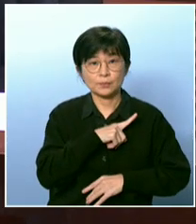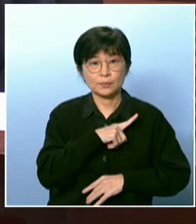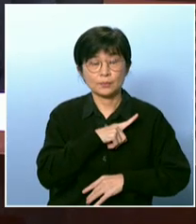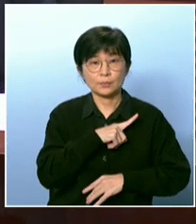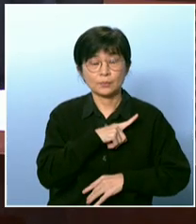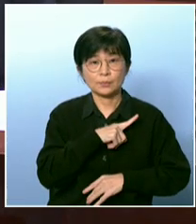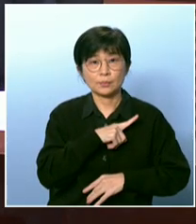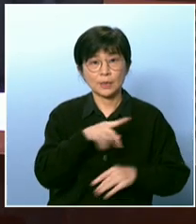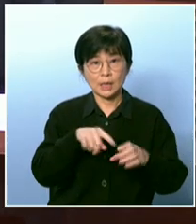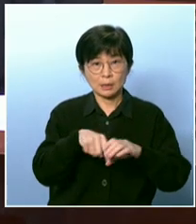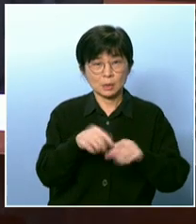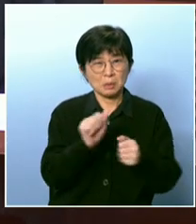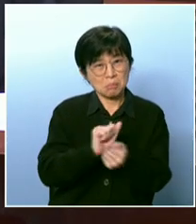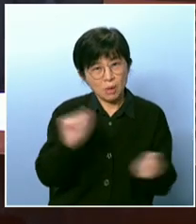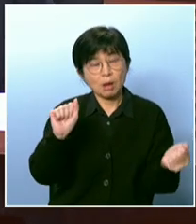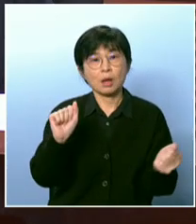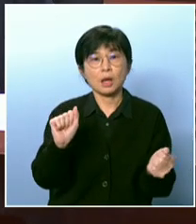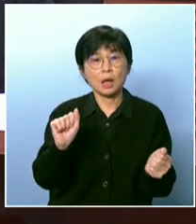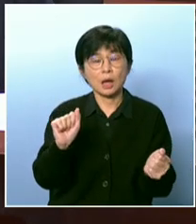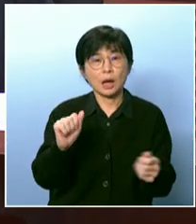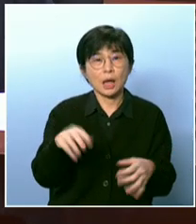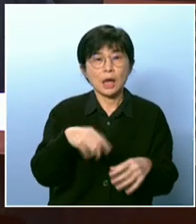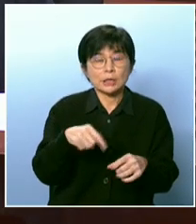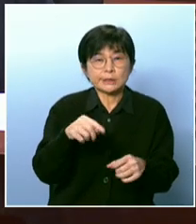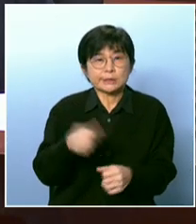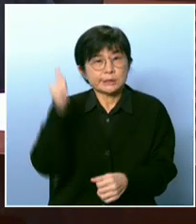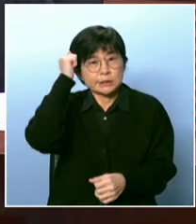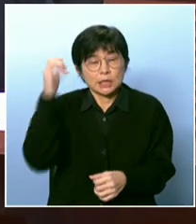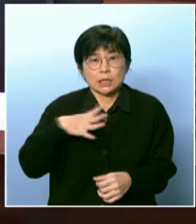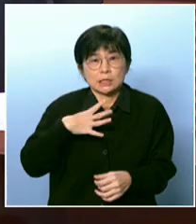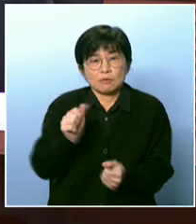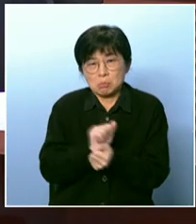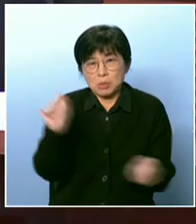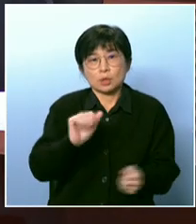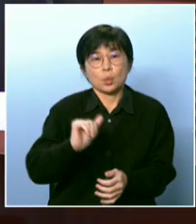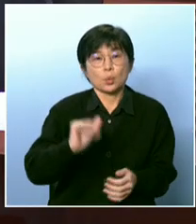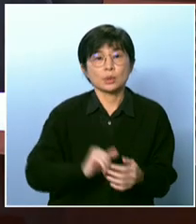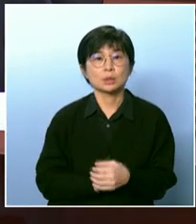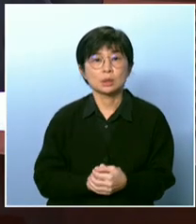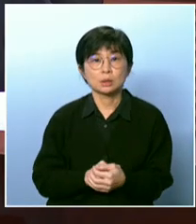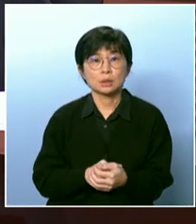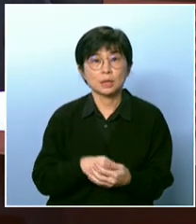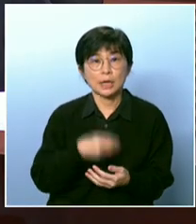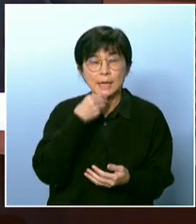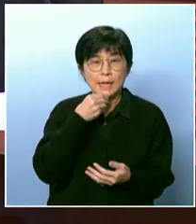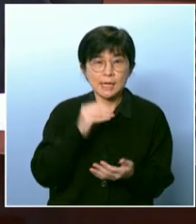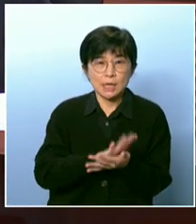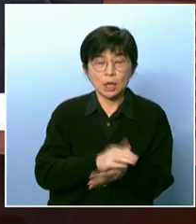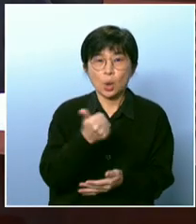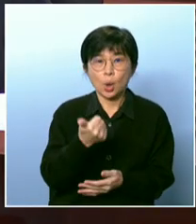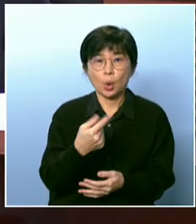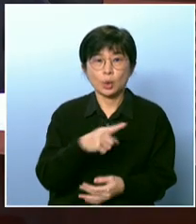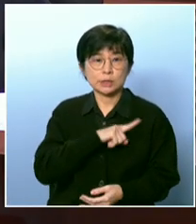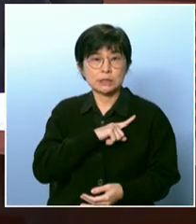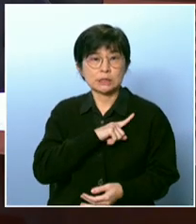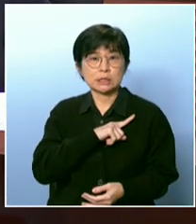government. I think it can be a good reference for people to make plans to get